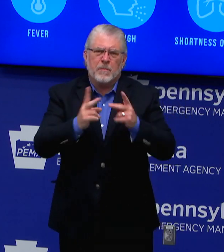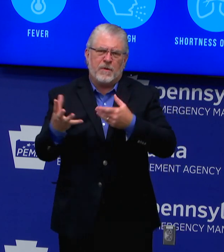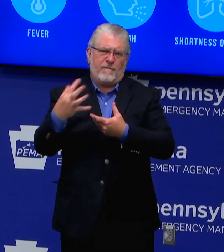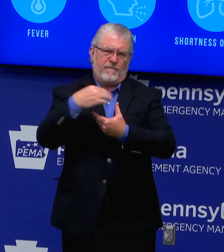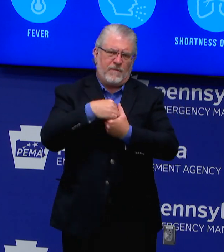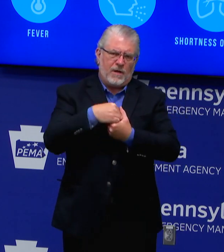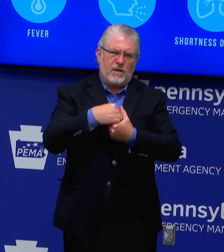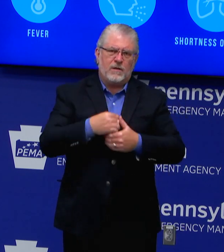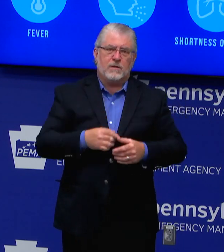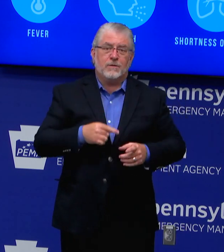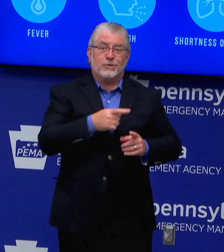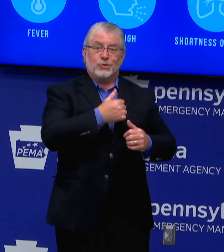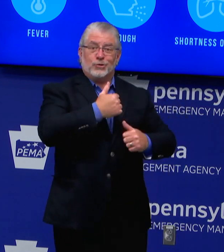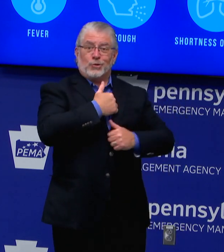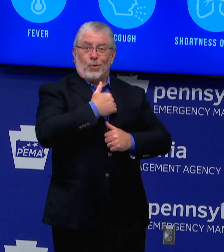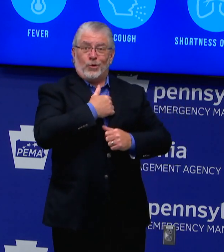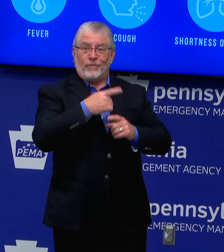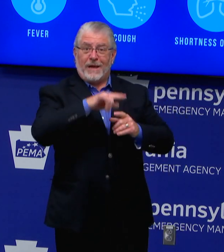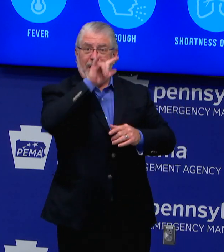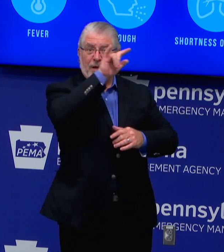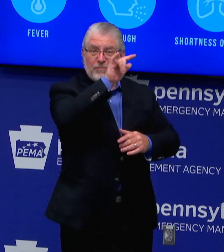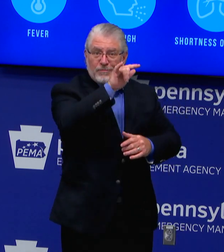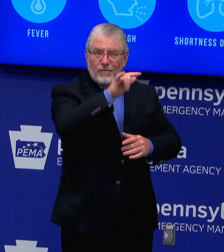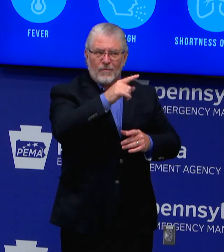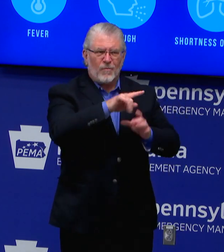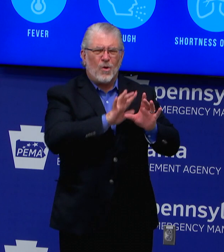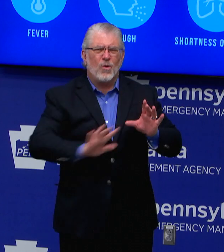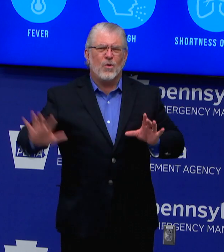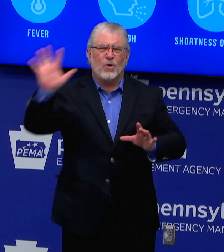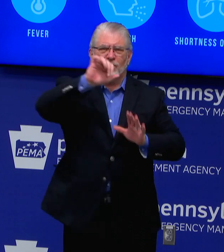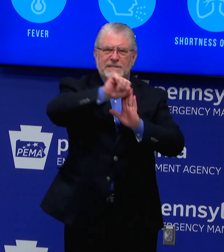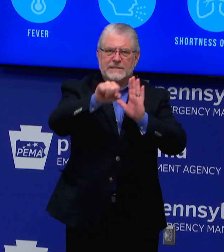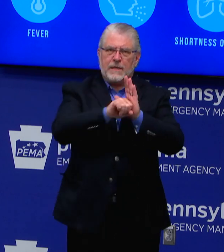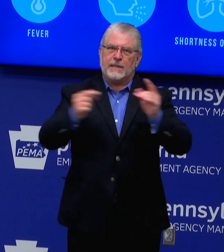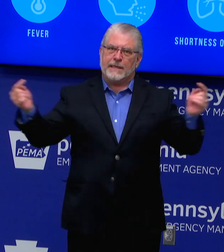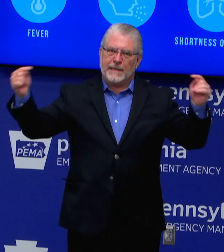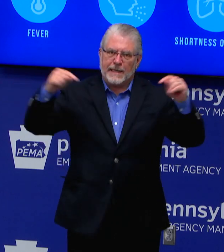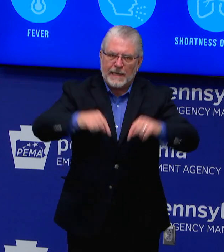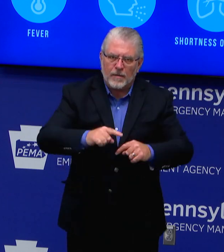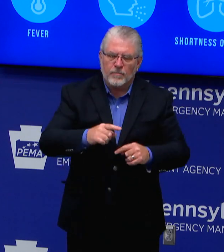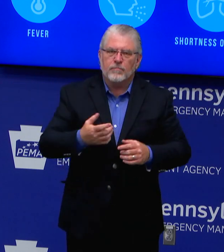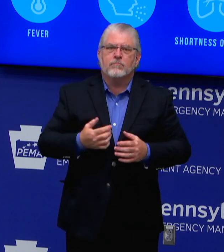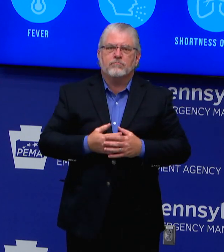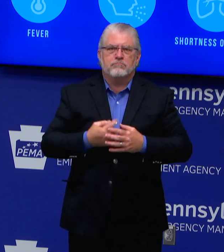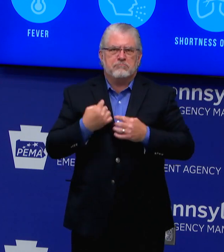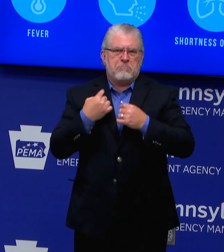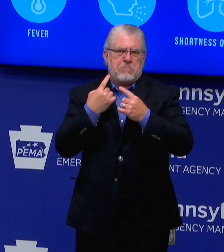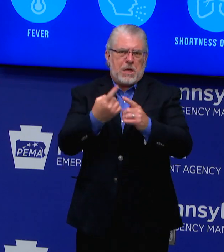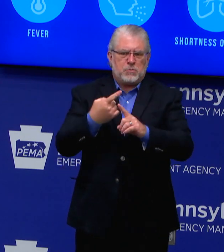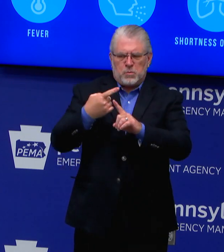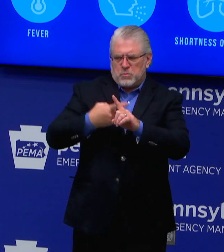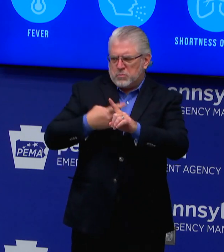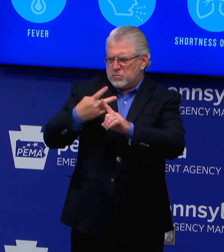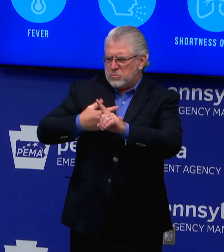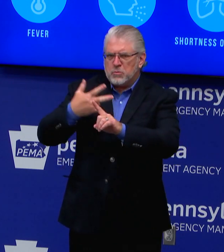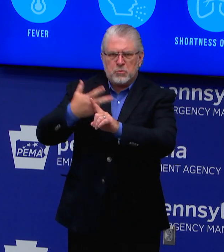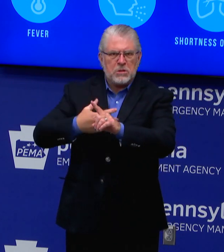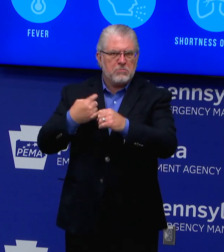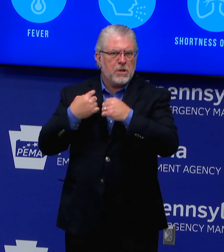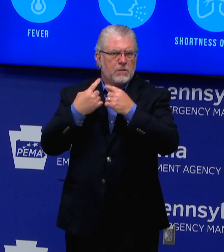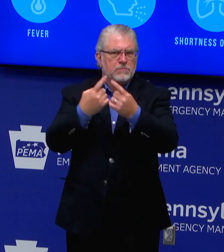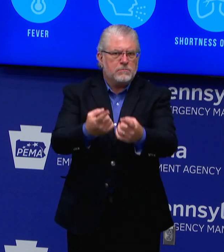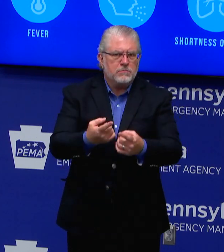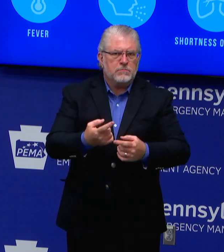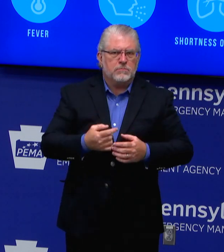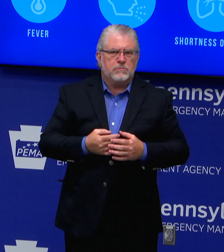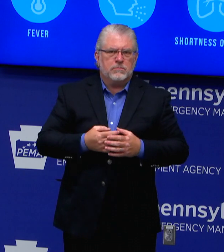and airmen come across the four corners of the state and have selflessly served for the past few months. Our forces are broken into 3 geographical